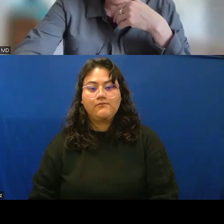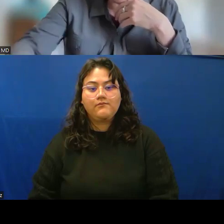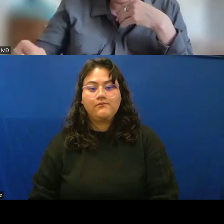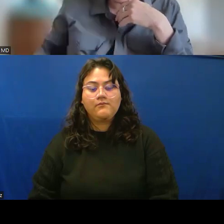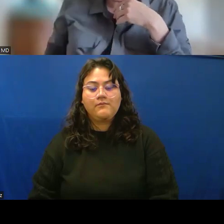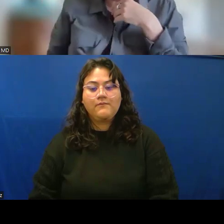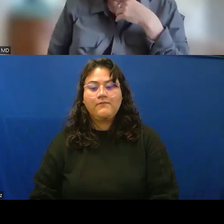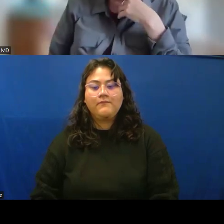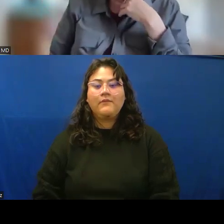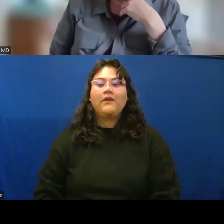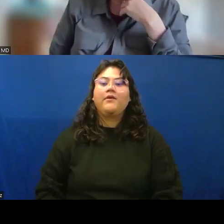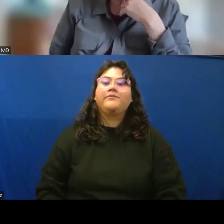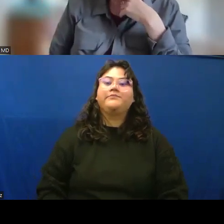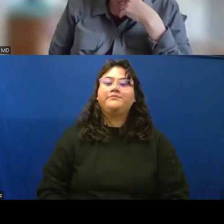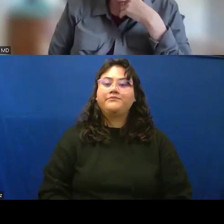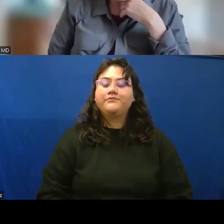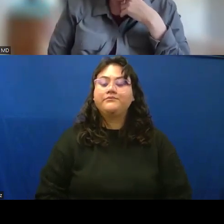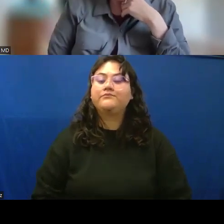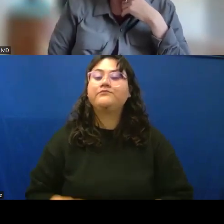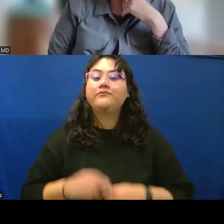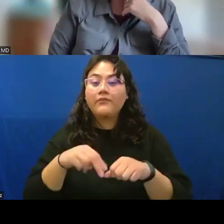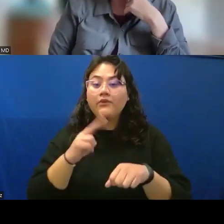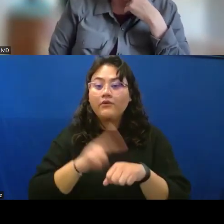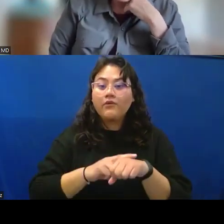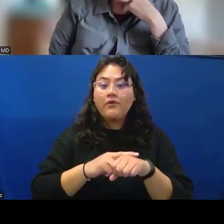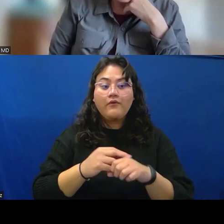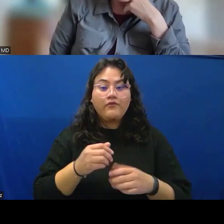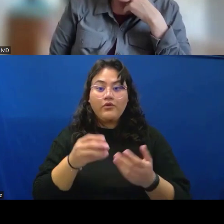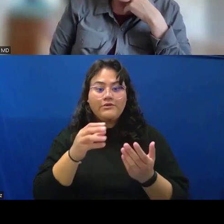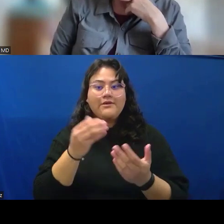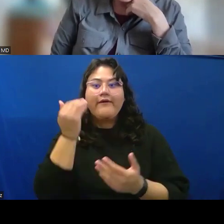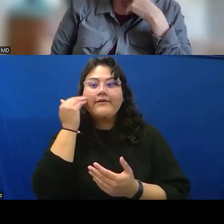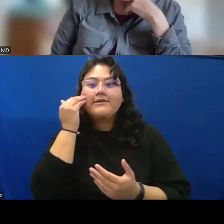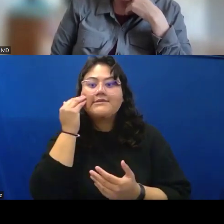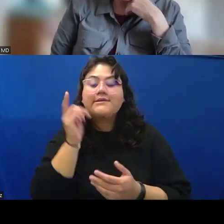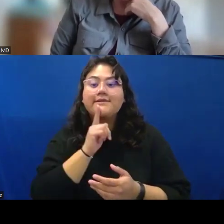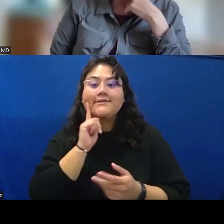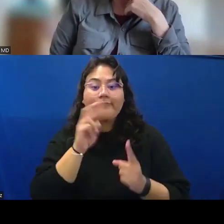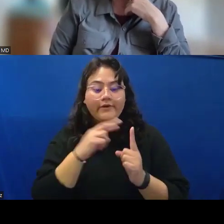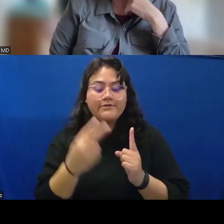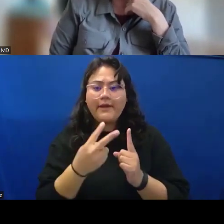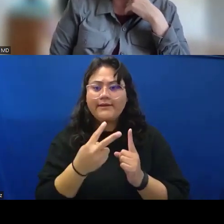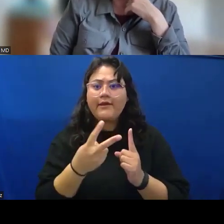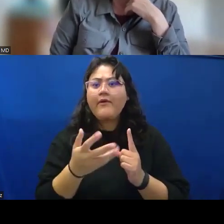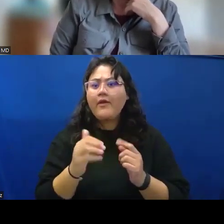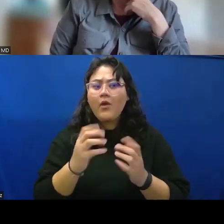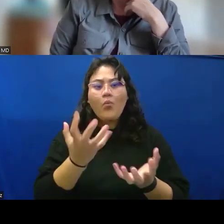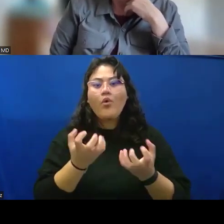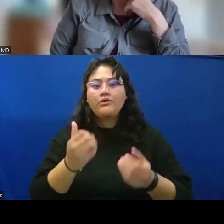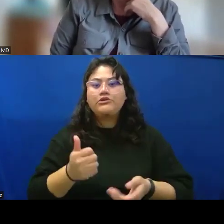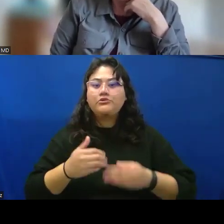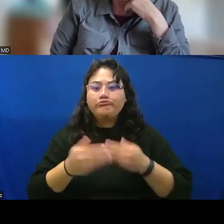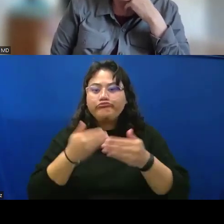It's one thing to be aware of deaf perspective and try to advance them. It's another thing to have people ready to hear and accept